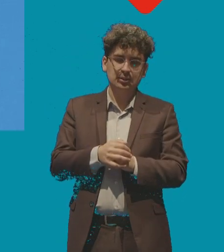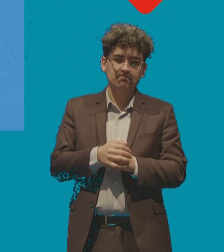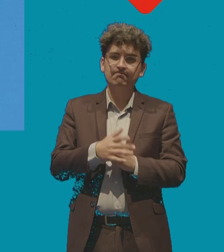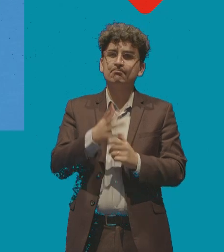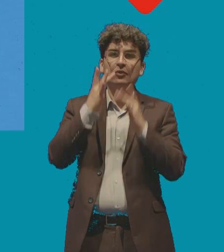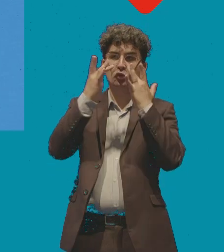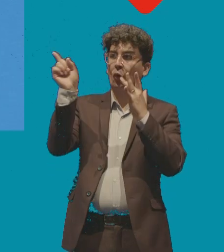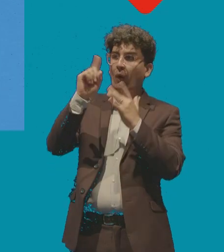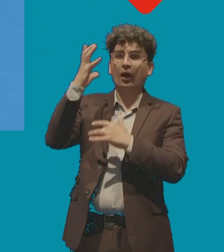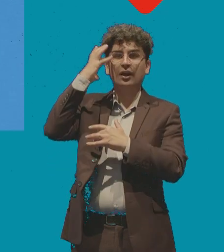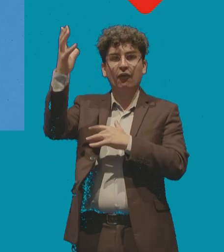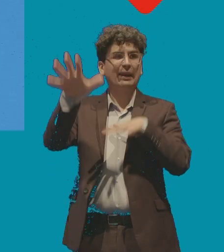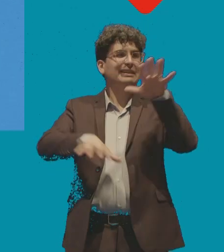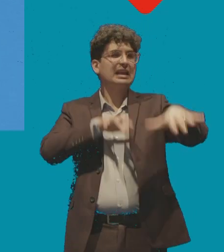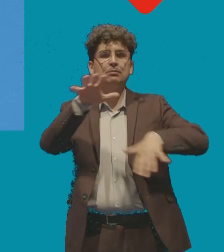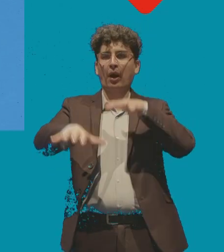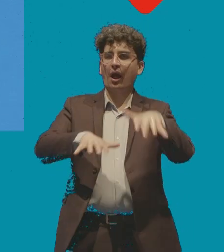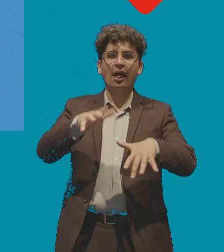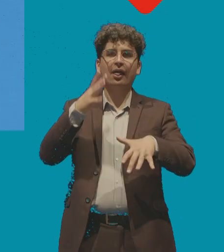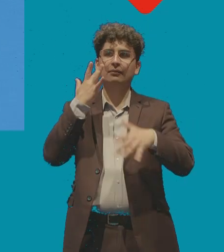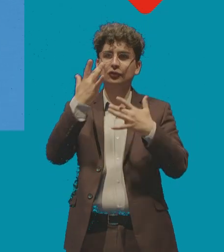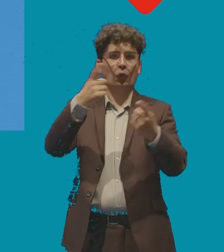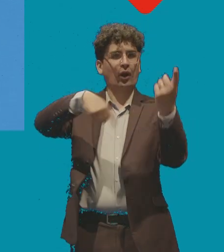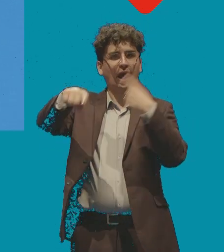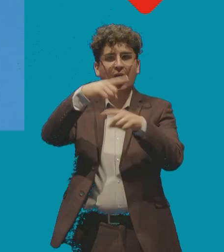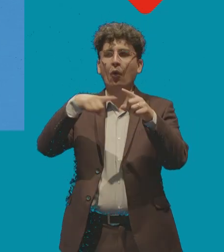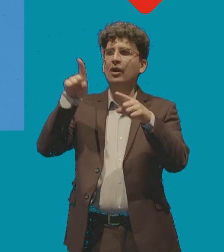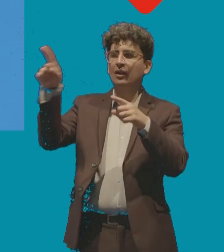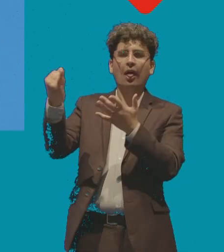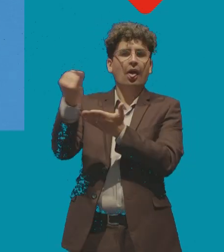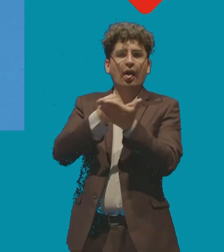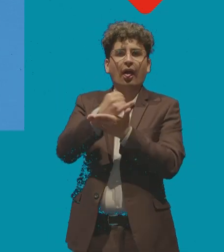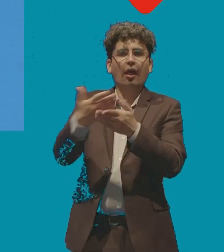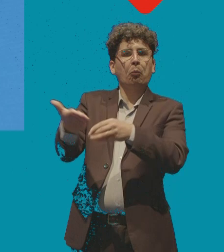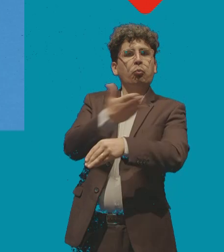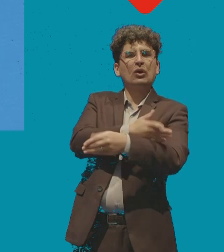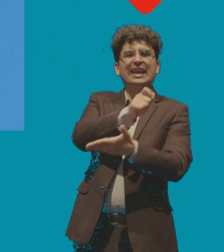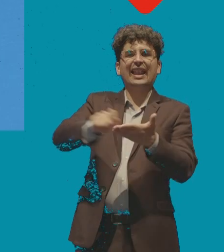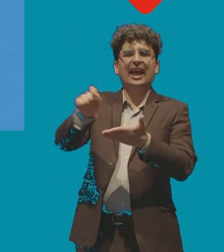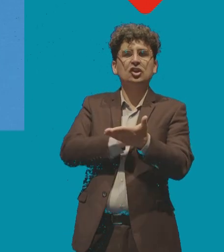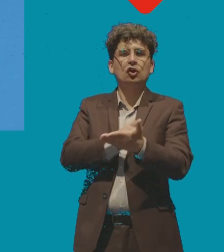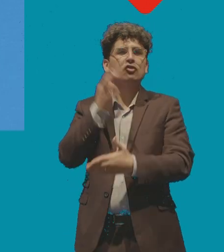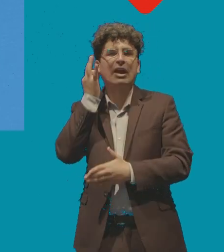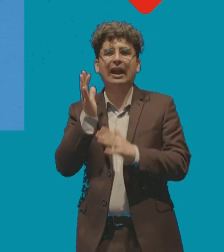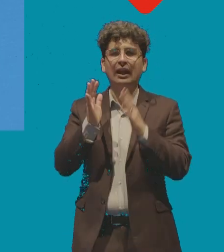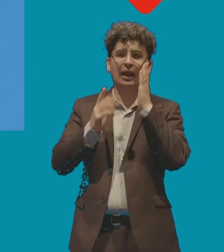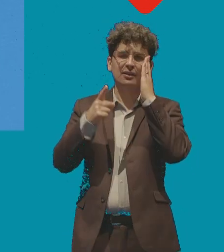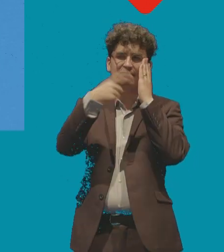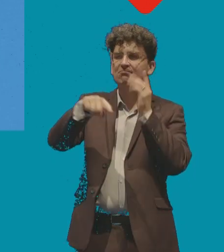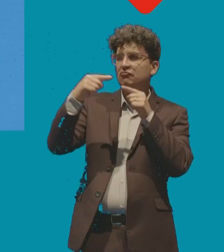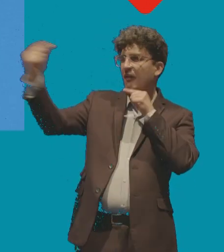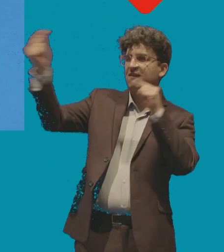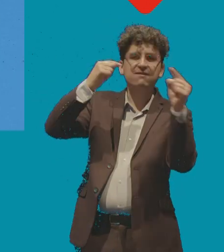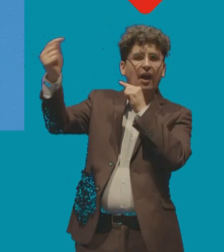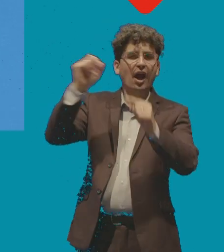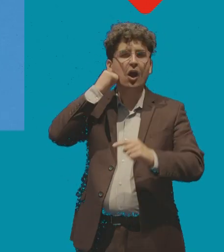decaying government that is using the livelihoods of our members in a pathetic pre-election gimmick. We will fight it with everything that we have got, just